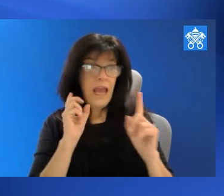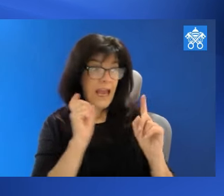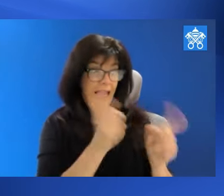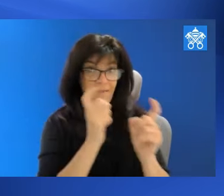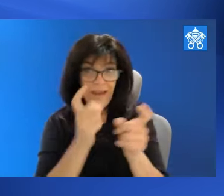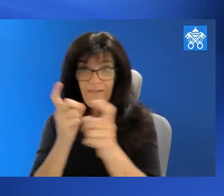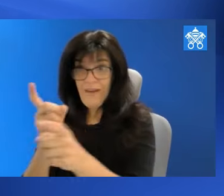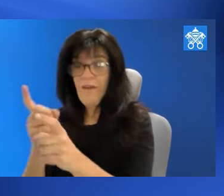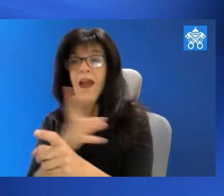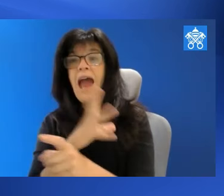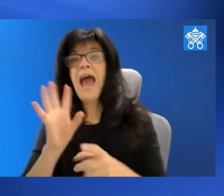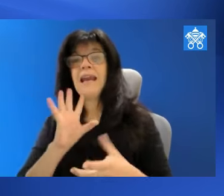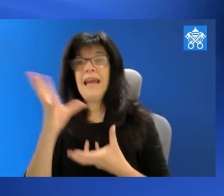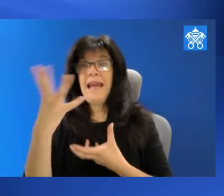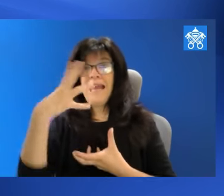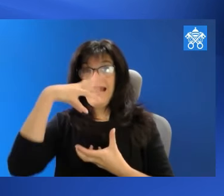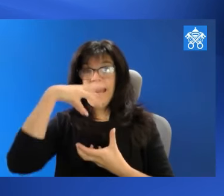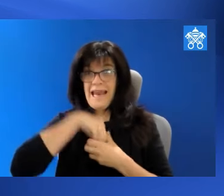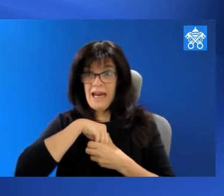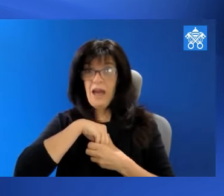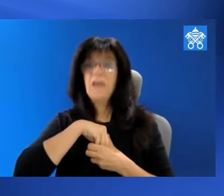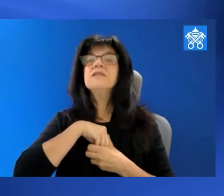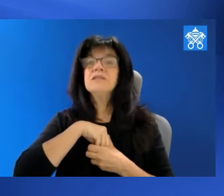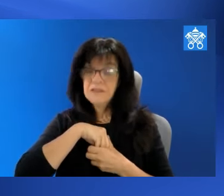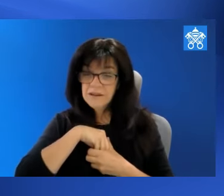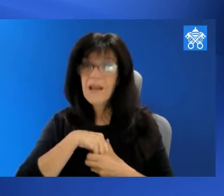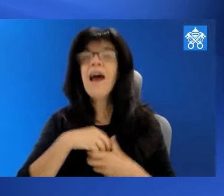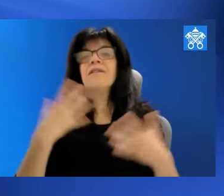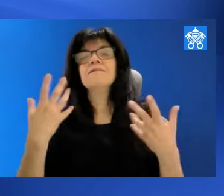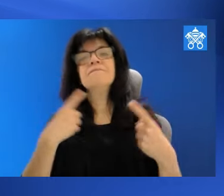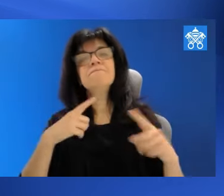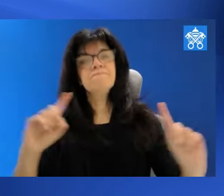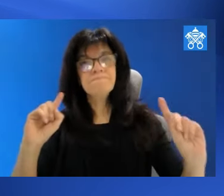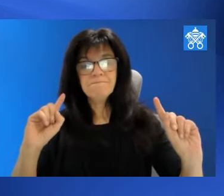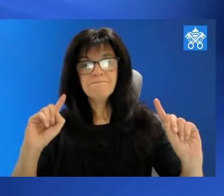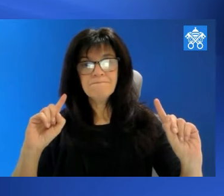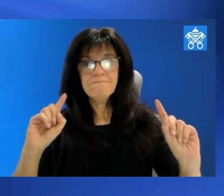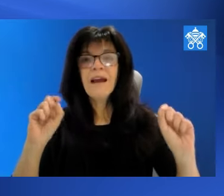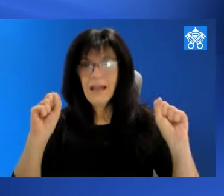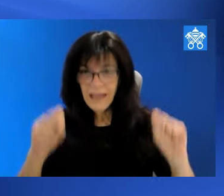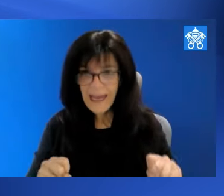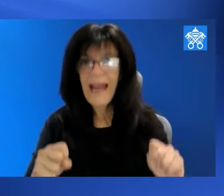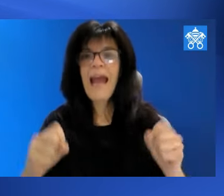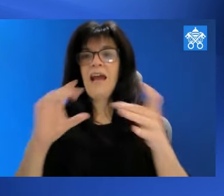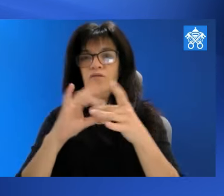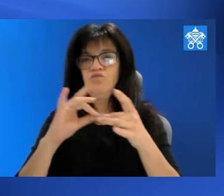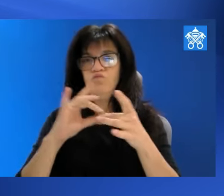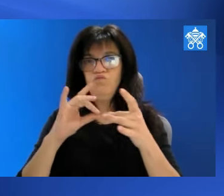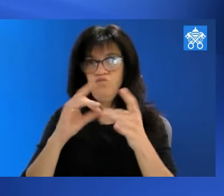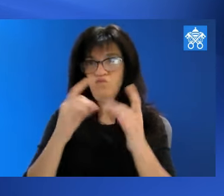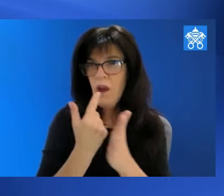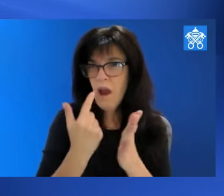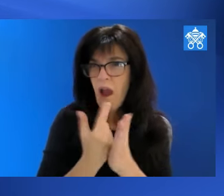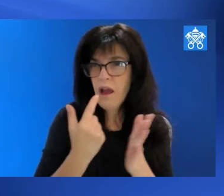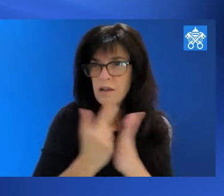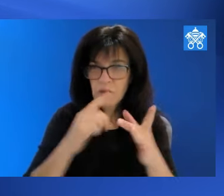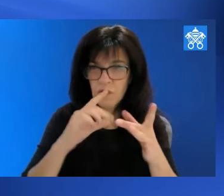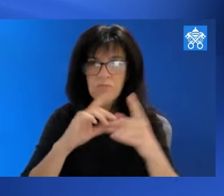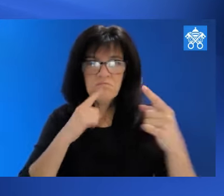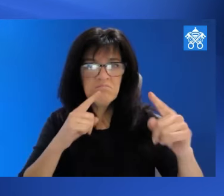fully what we are made for. To proclaim the gospel then is not wasted time. It is being happier, helping others to be healthy.